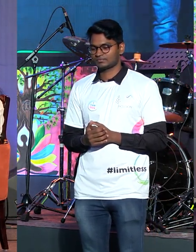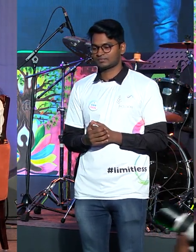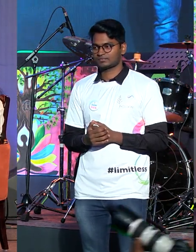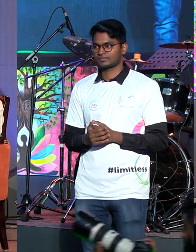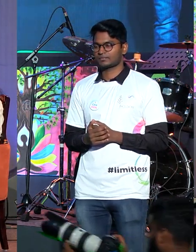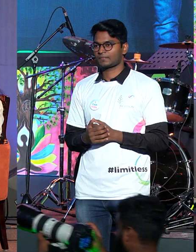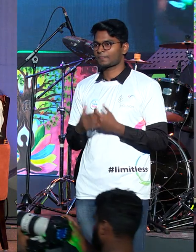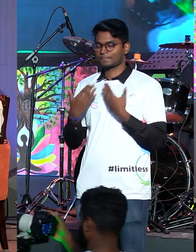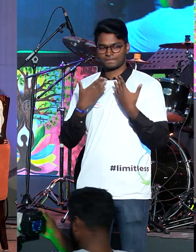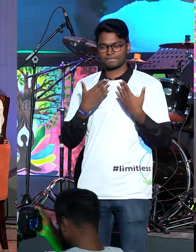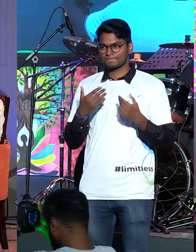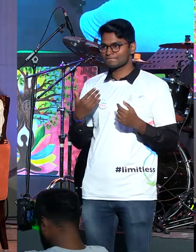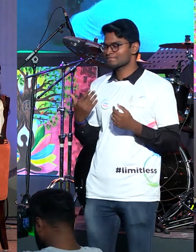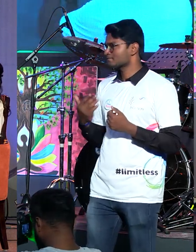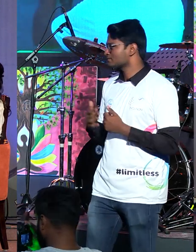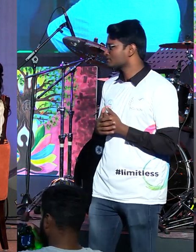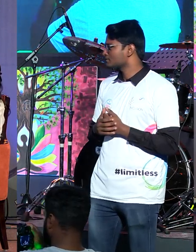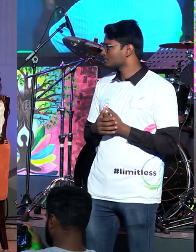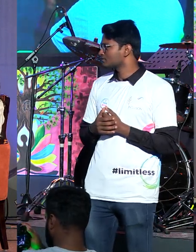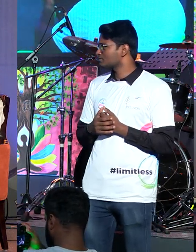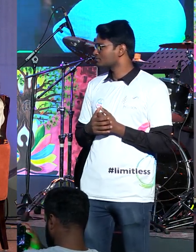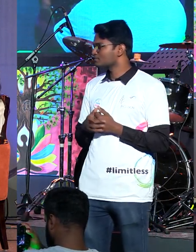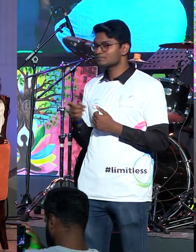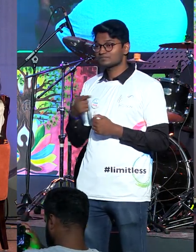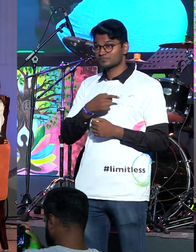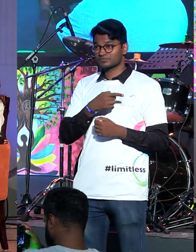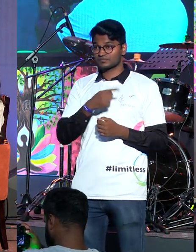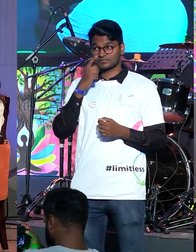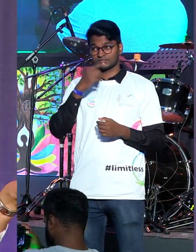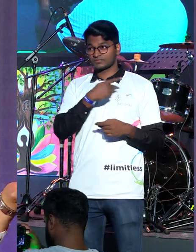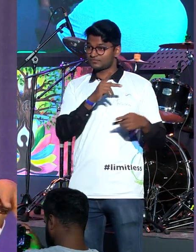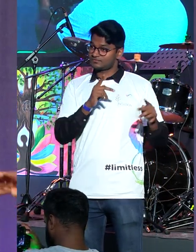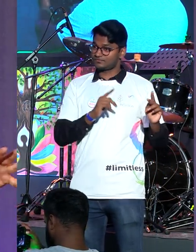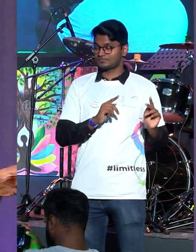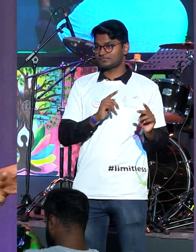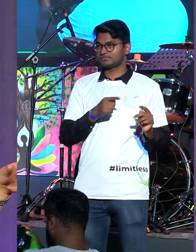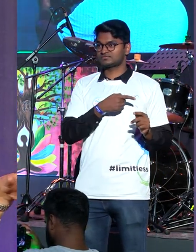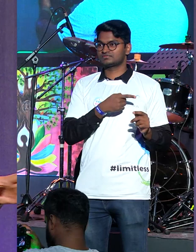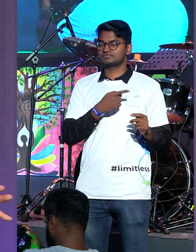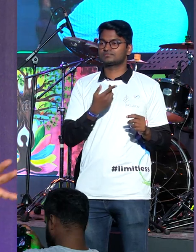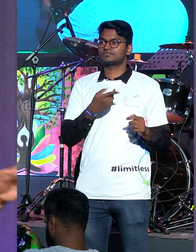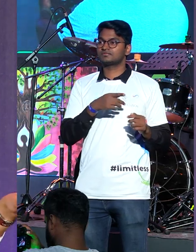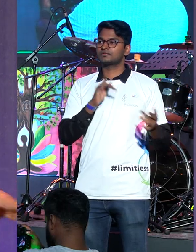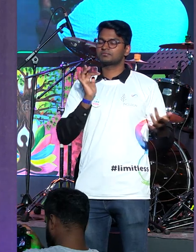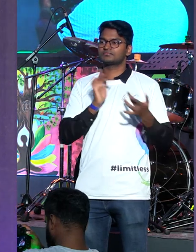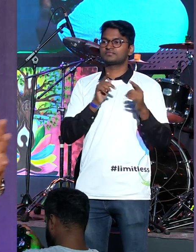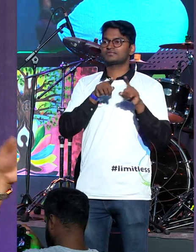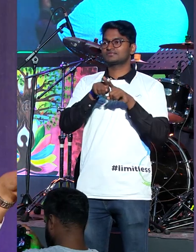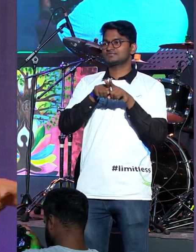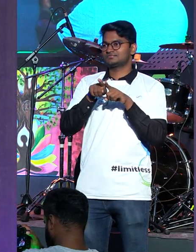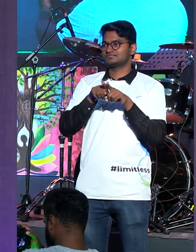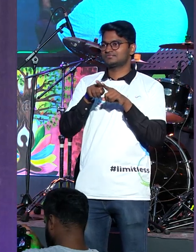So, you know, talking about Nandita is incredibly hard because she's done so many different things. I say it's like a perfect example of a polyglot, right?